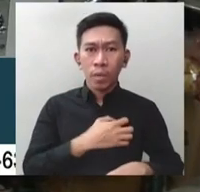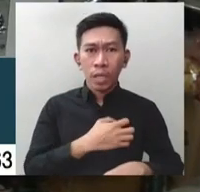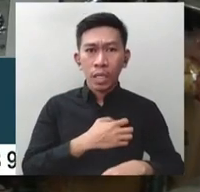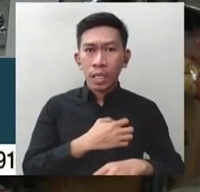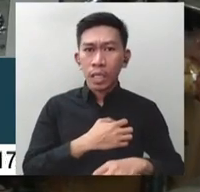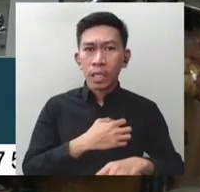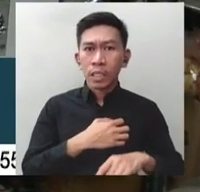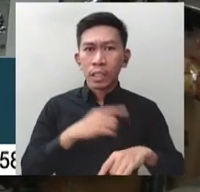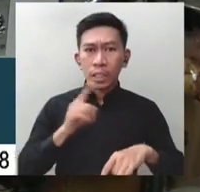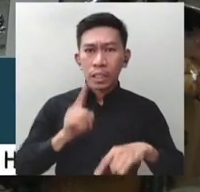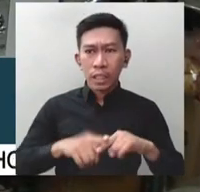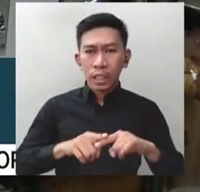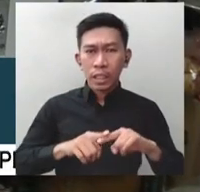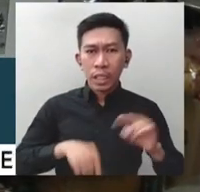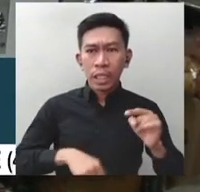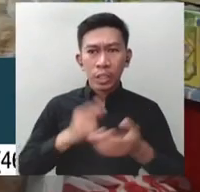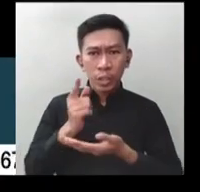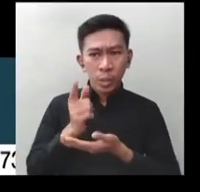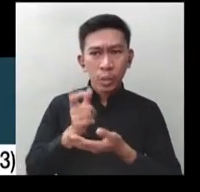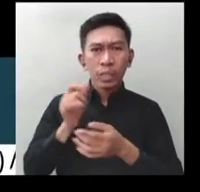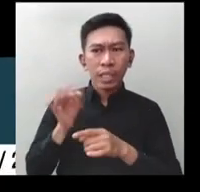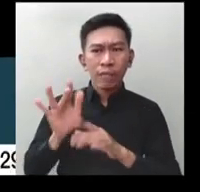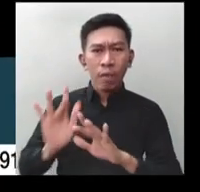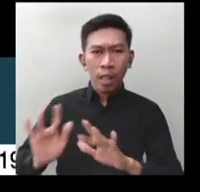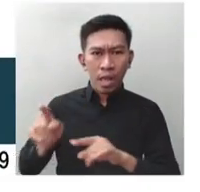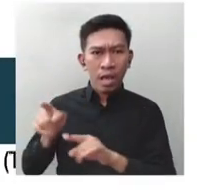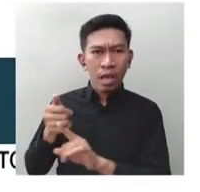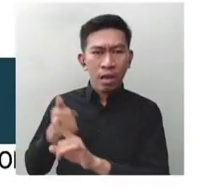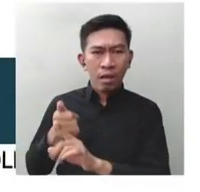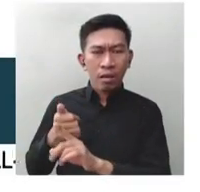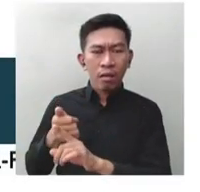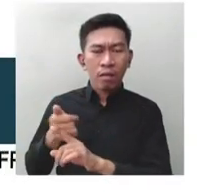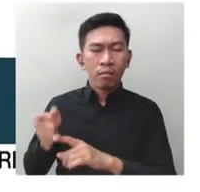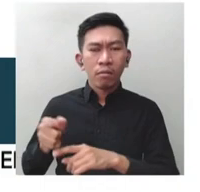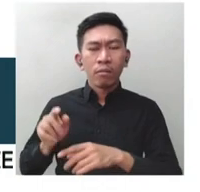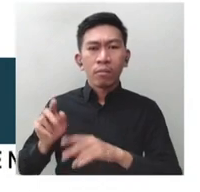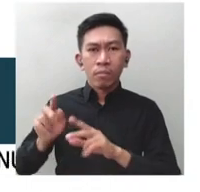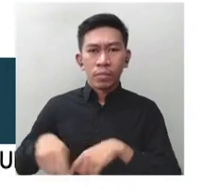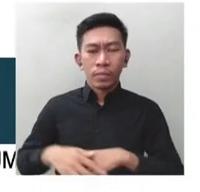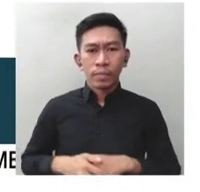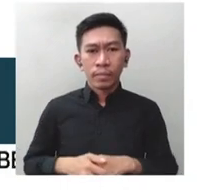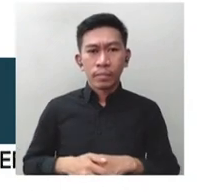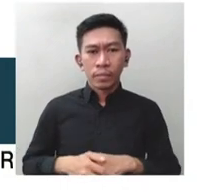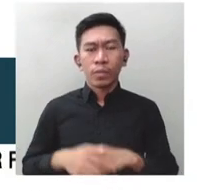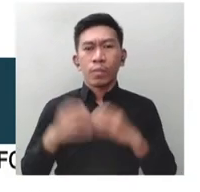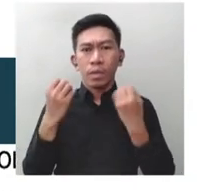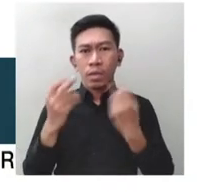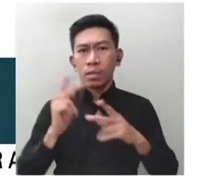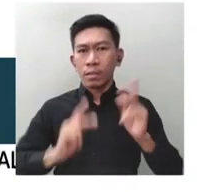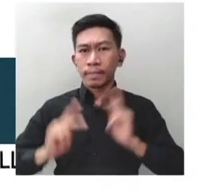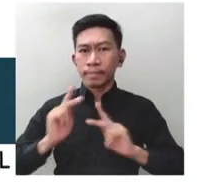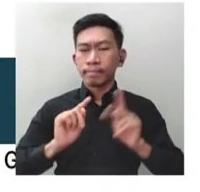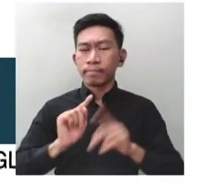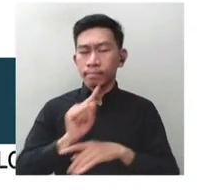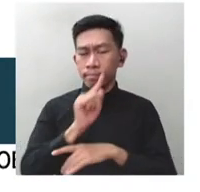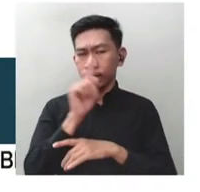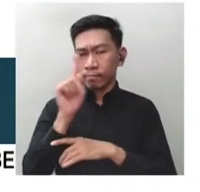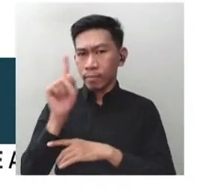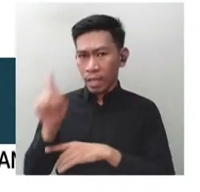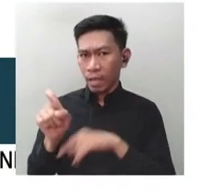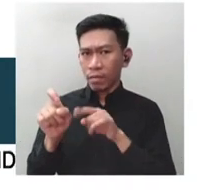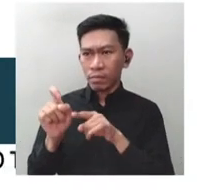firearms during police operation. Understandably, a lot of people are questioning this operation. As you conduct your